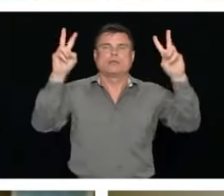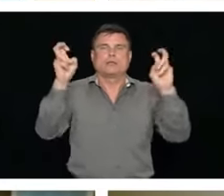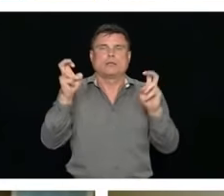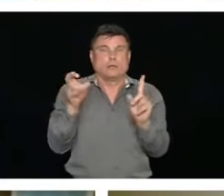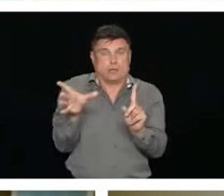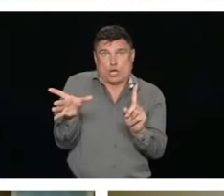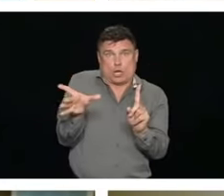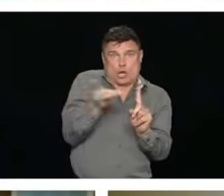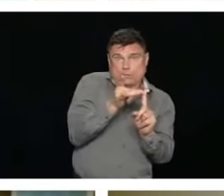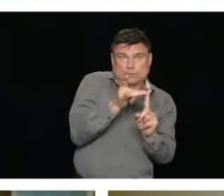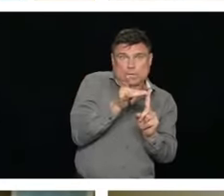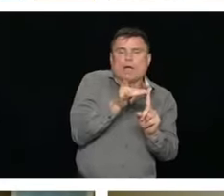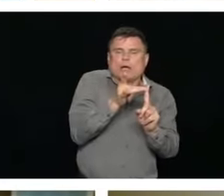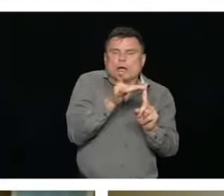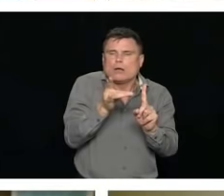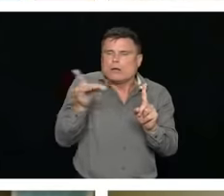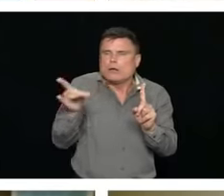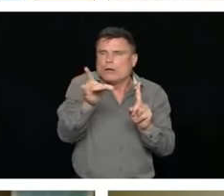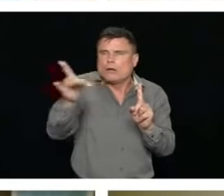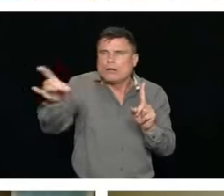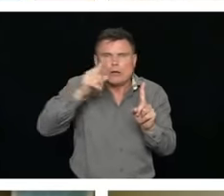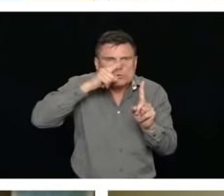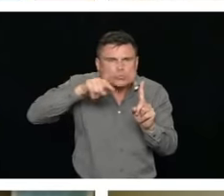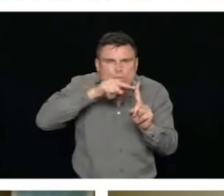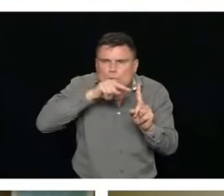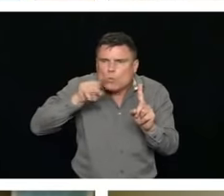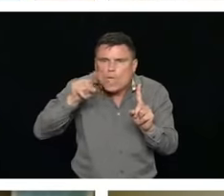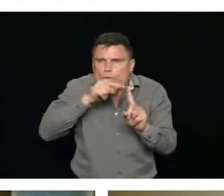and contact tracing are really important.